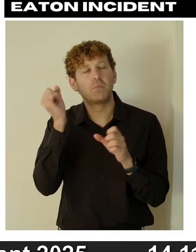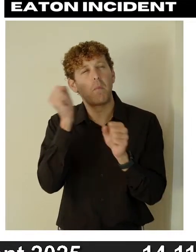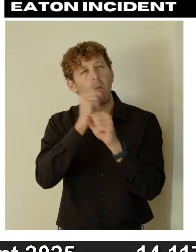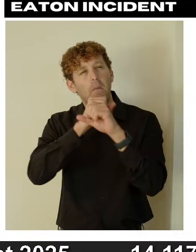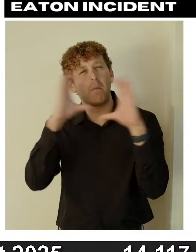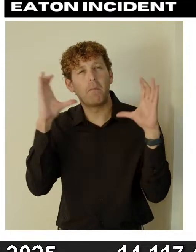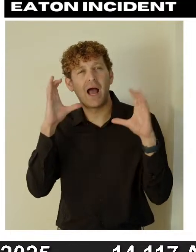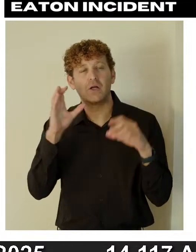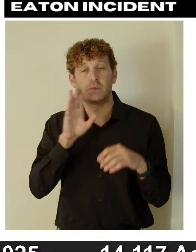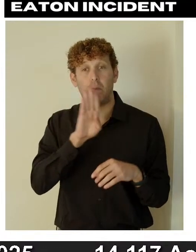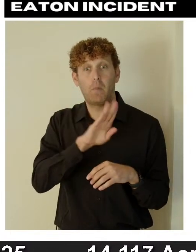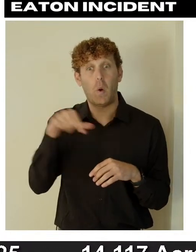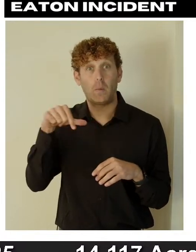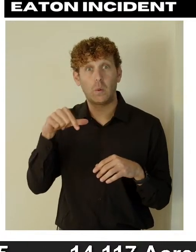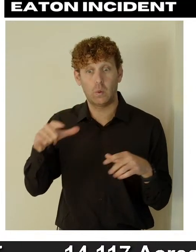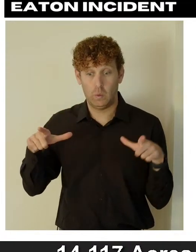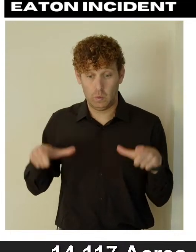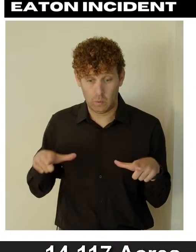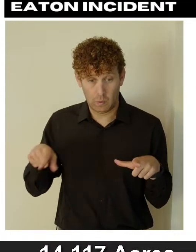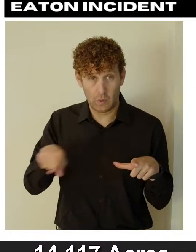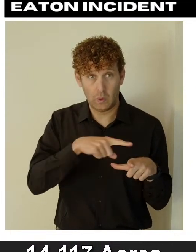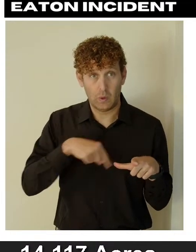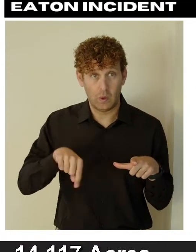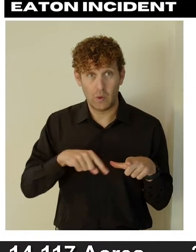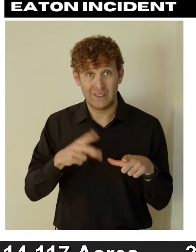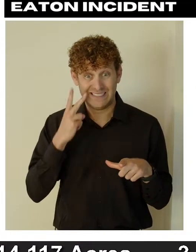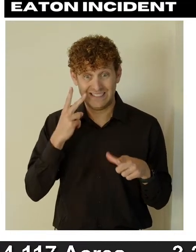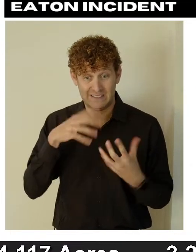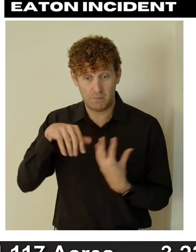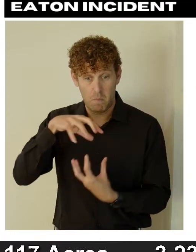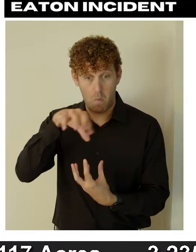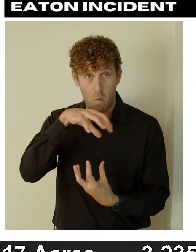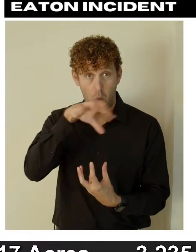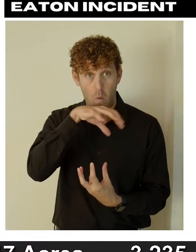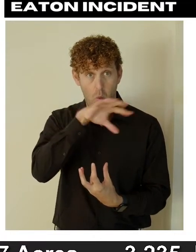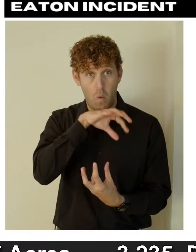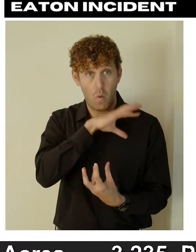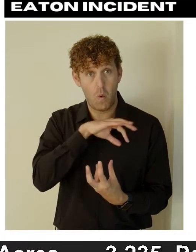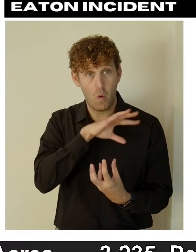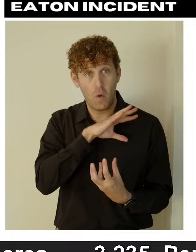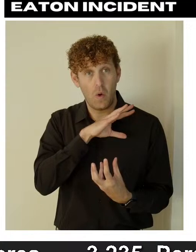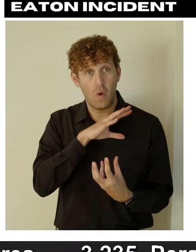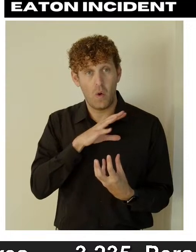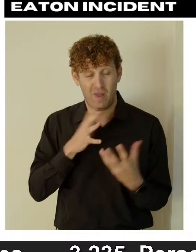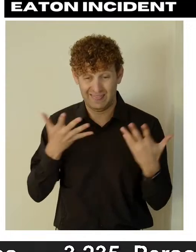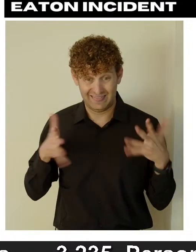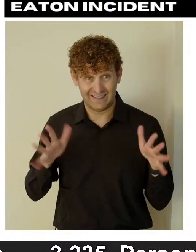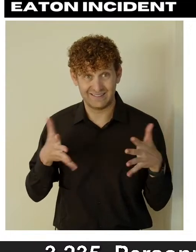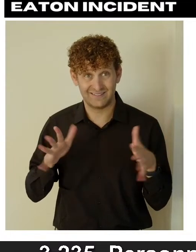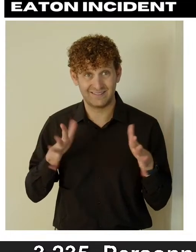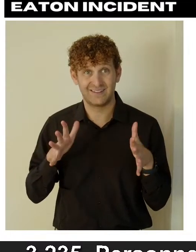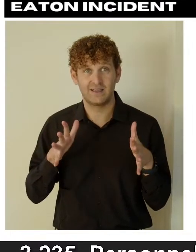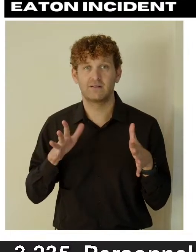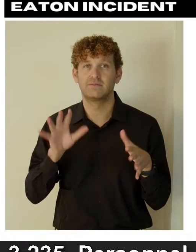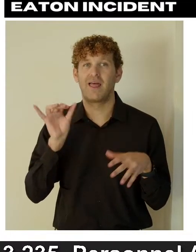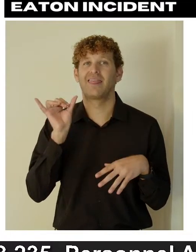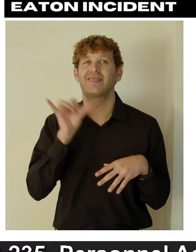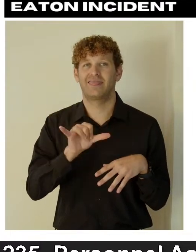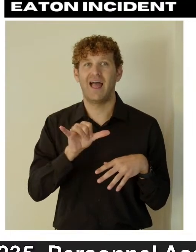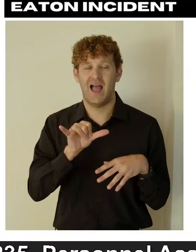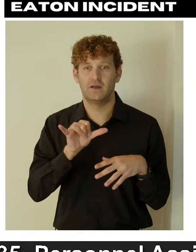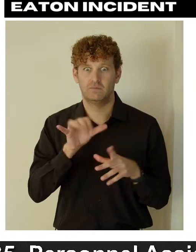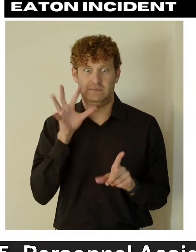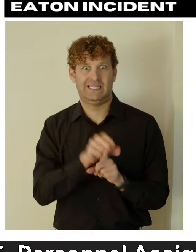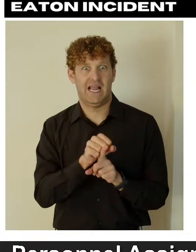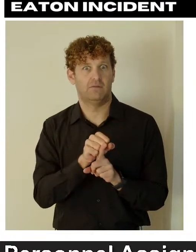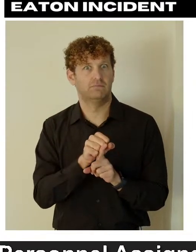coals are burning, you don't see a lot of smoke coming off of it. You see some heat waves, and that's the type of heat that is